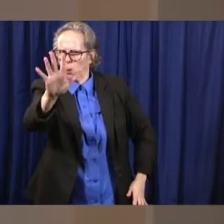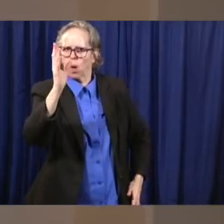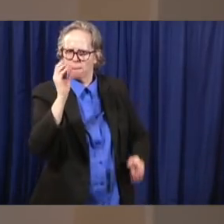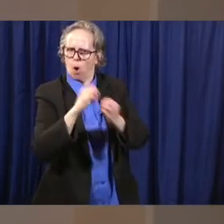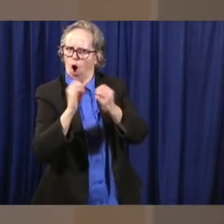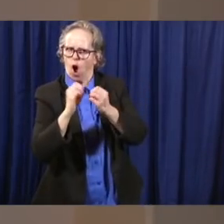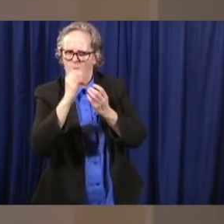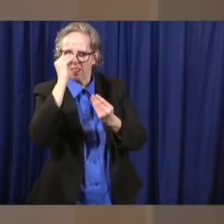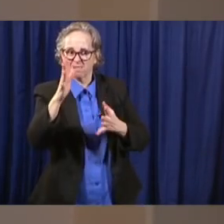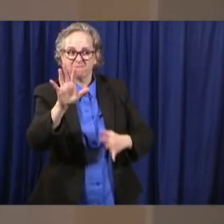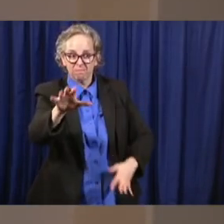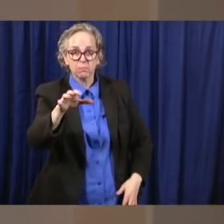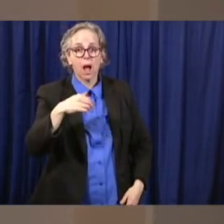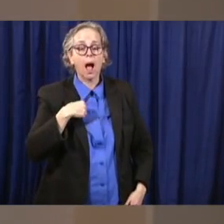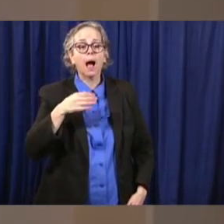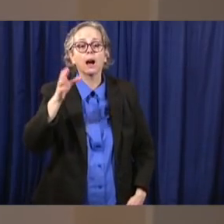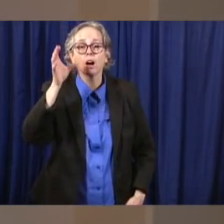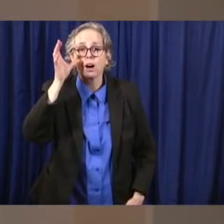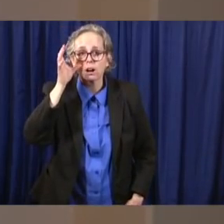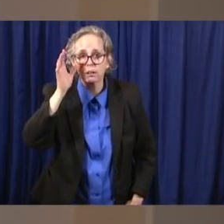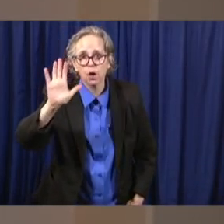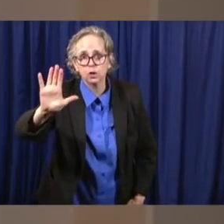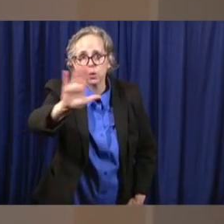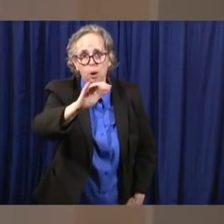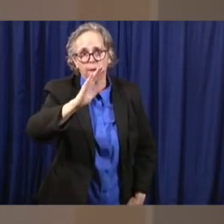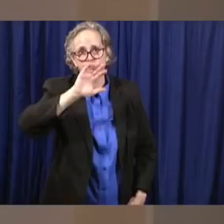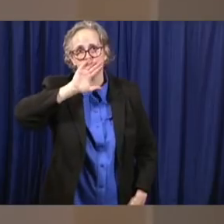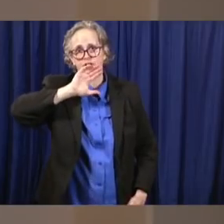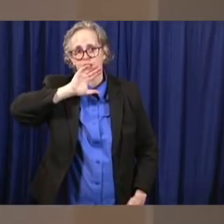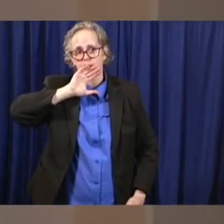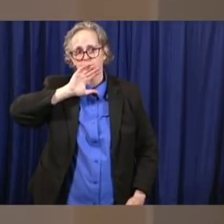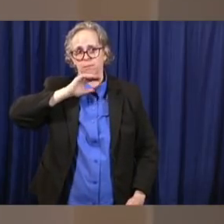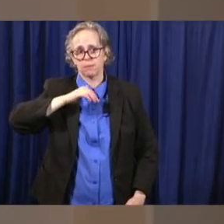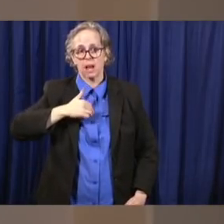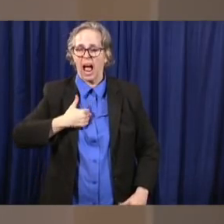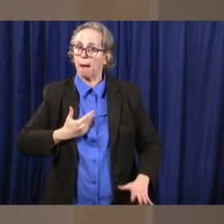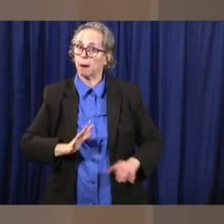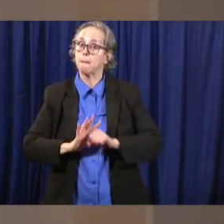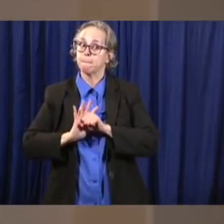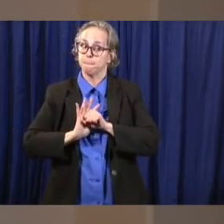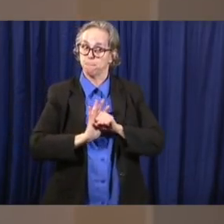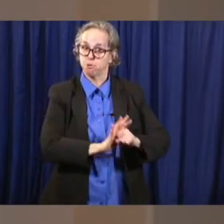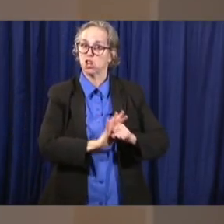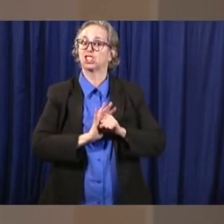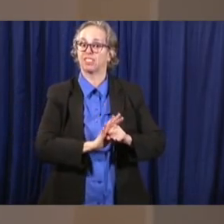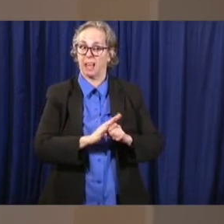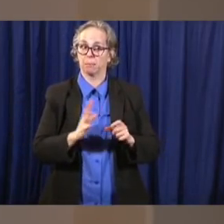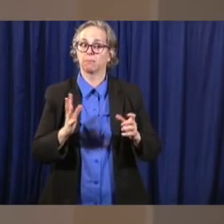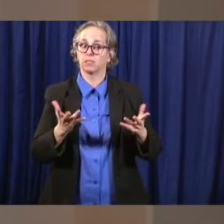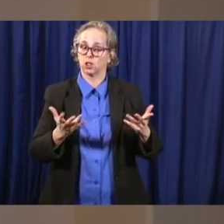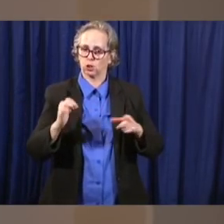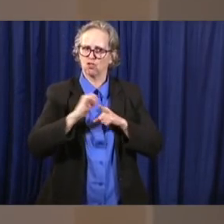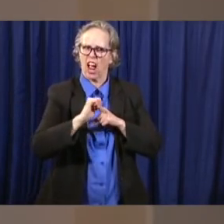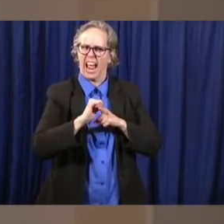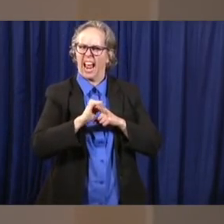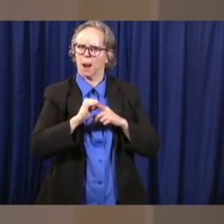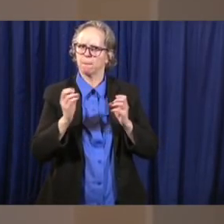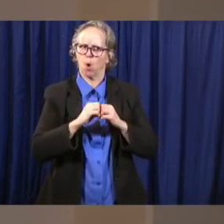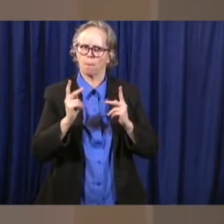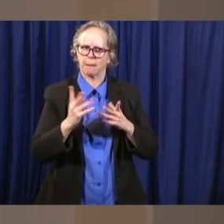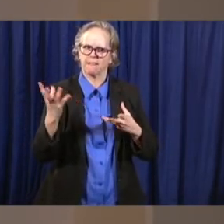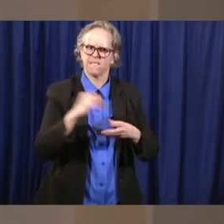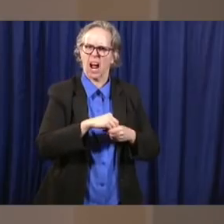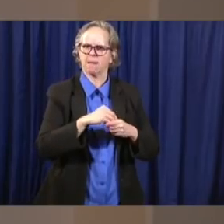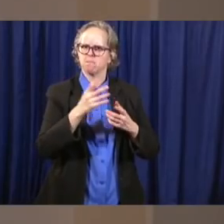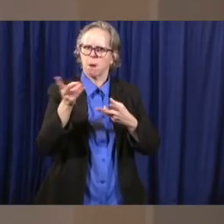frustration. We are pushing the system to build capacity, to train the people that they need to come in and do this.